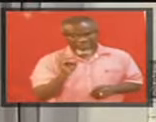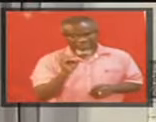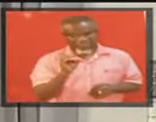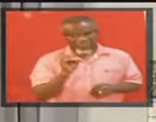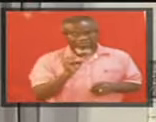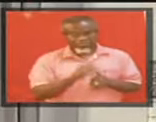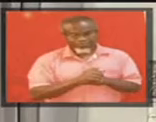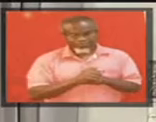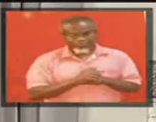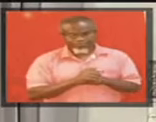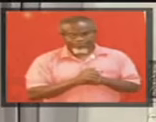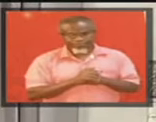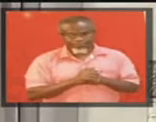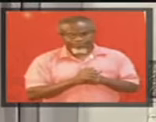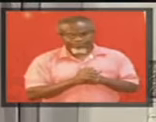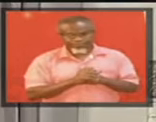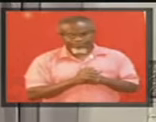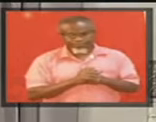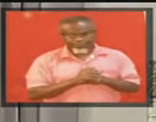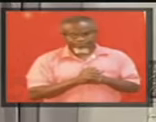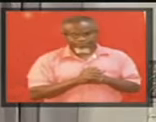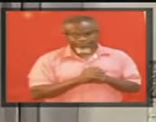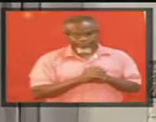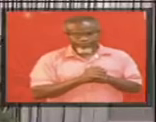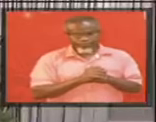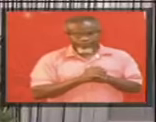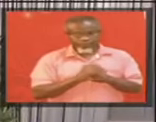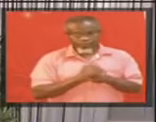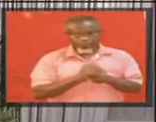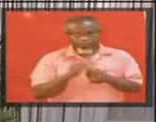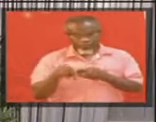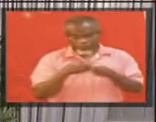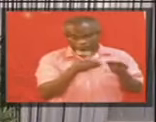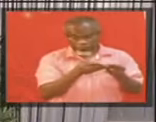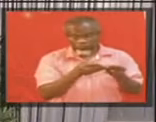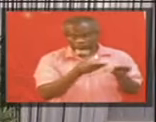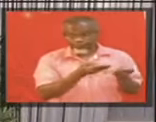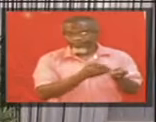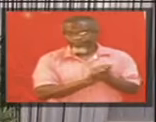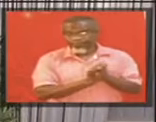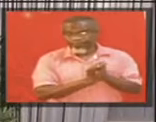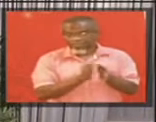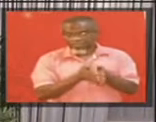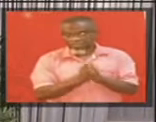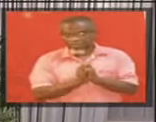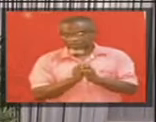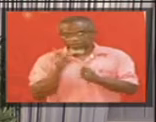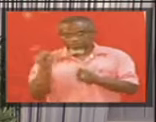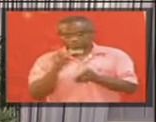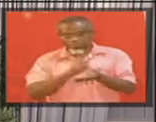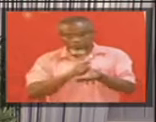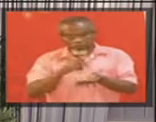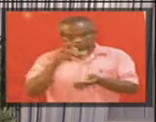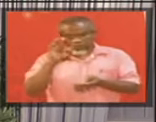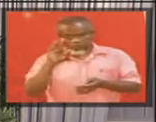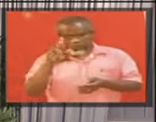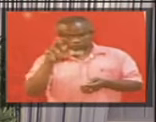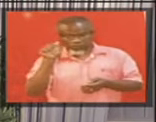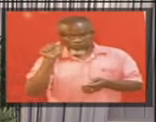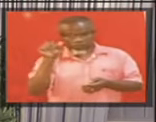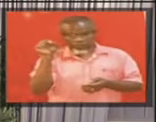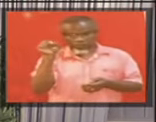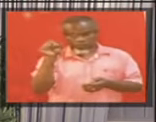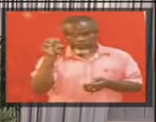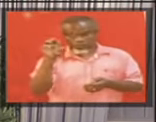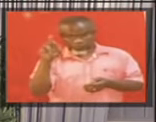like to hand over to you so you can take it over to Dr. Fraser. Thank you very much, CMO. It is a pleasure to welcome a new